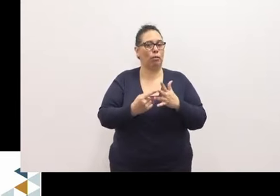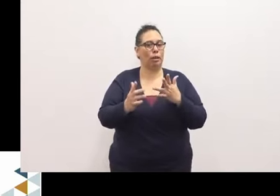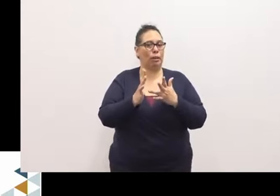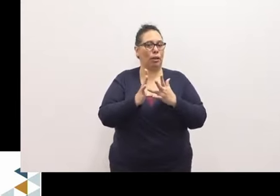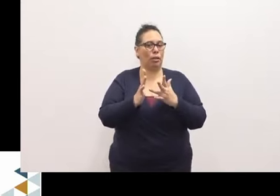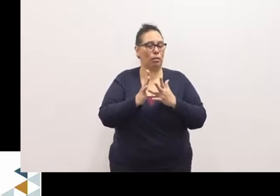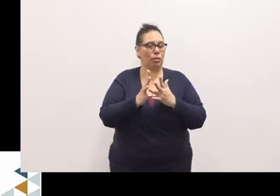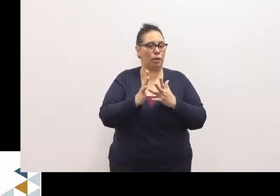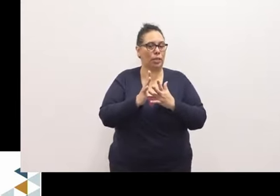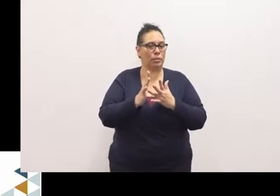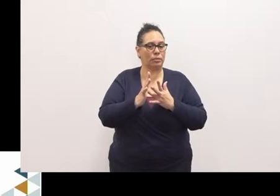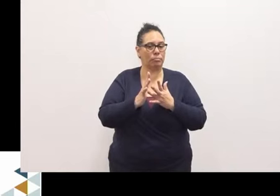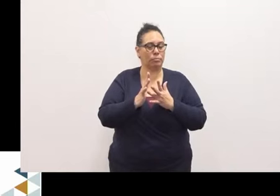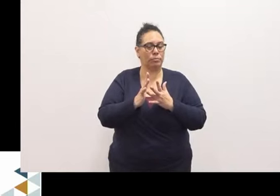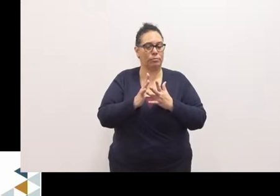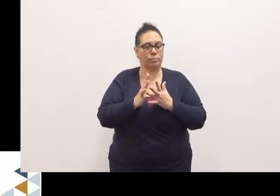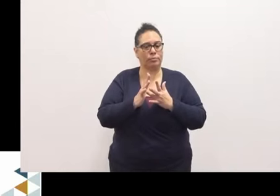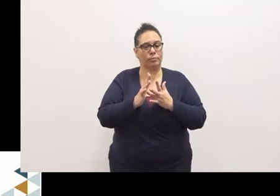it is